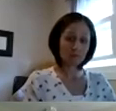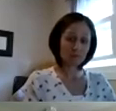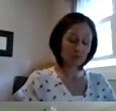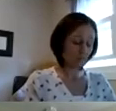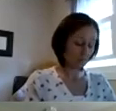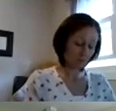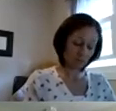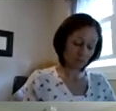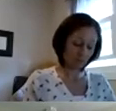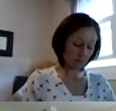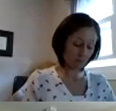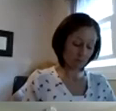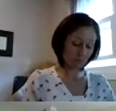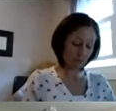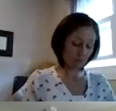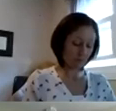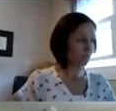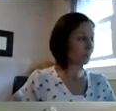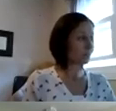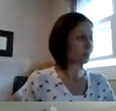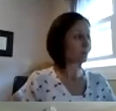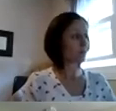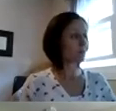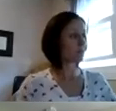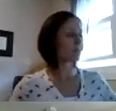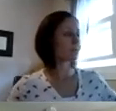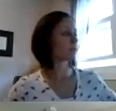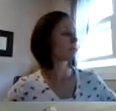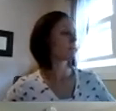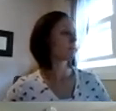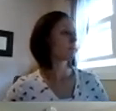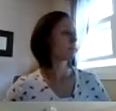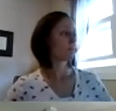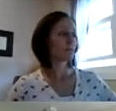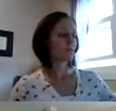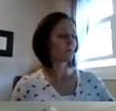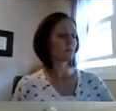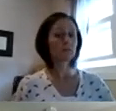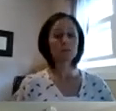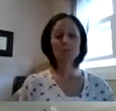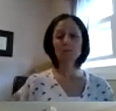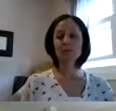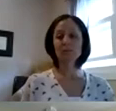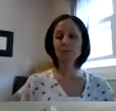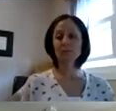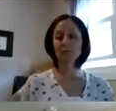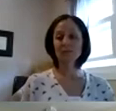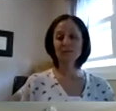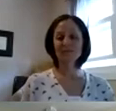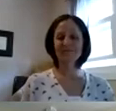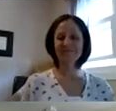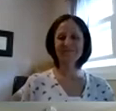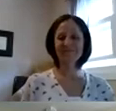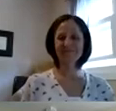appointee who can really advocate for this programming in your community. One more question came in and then I think we can